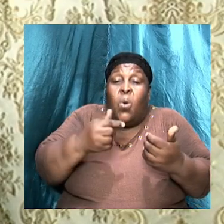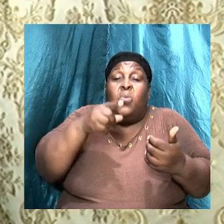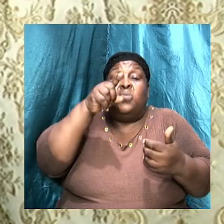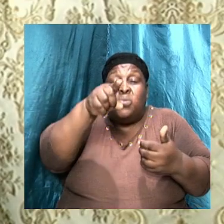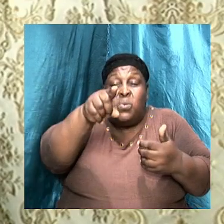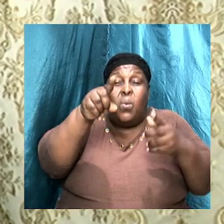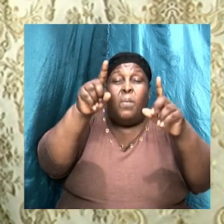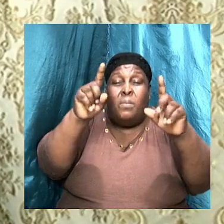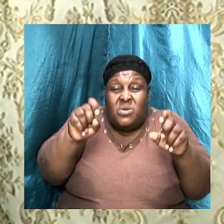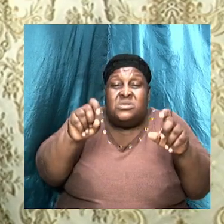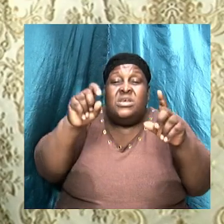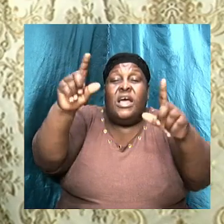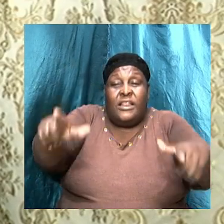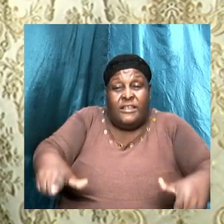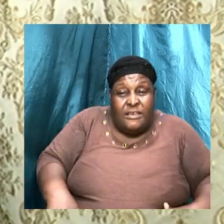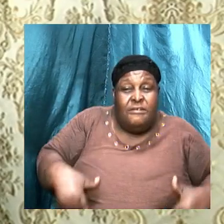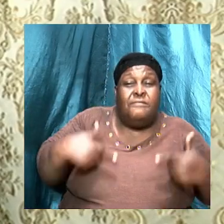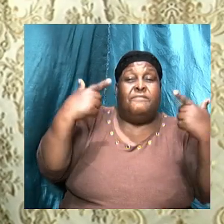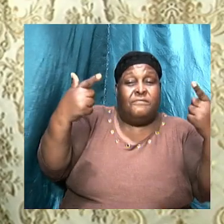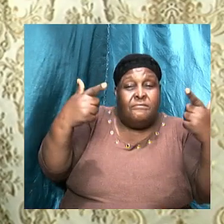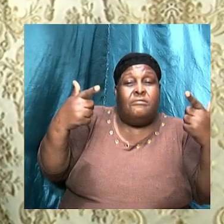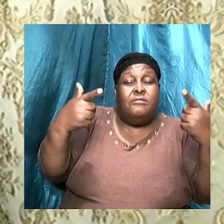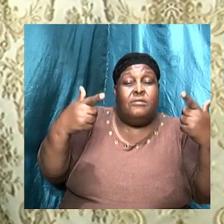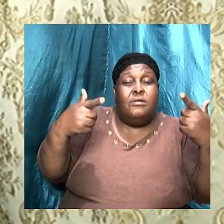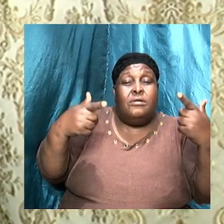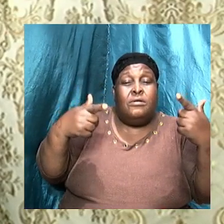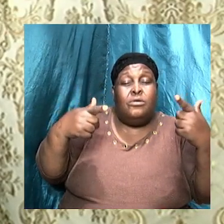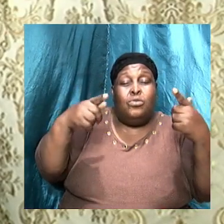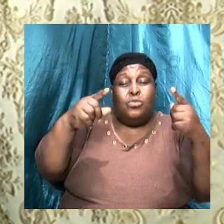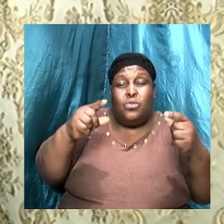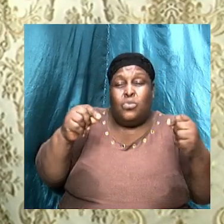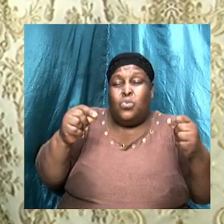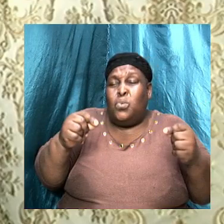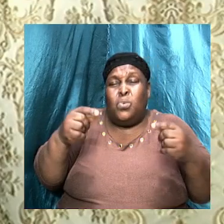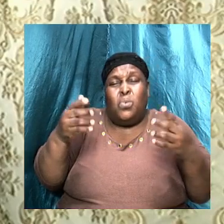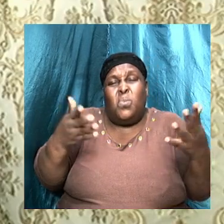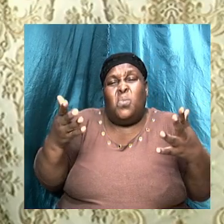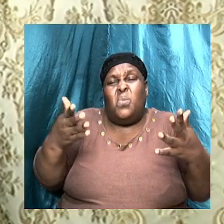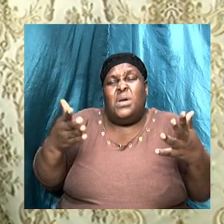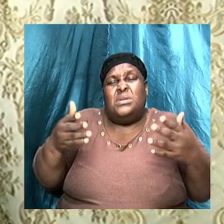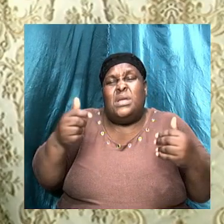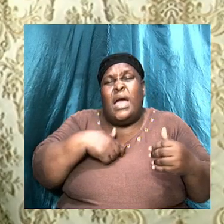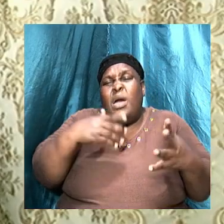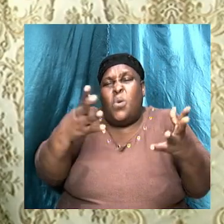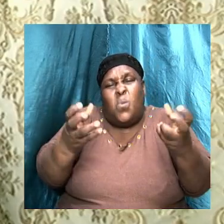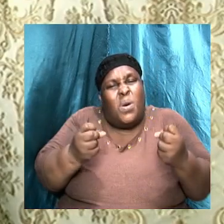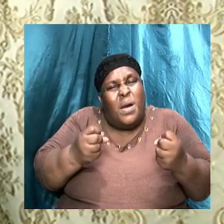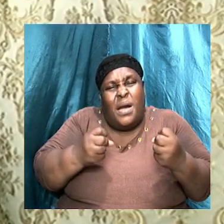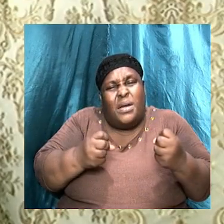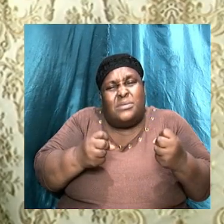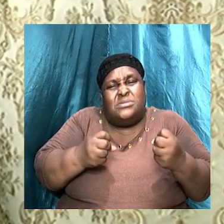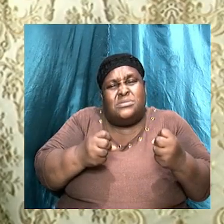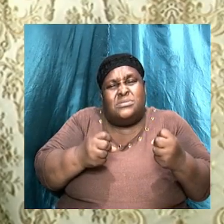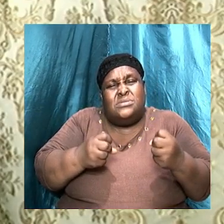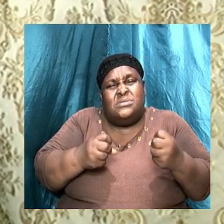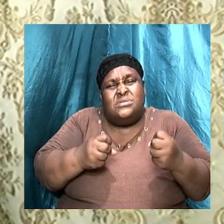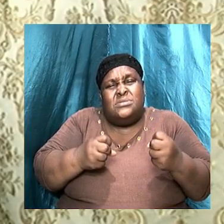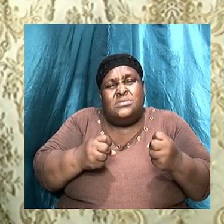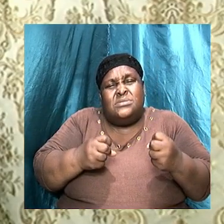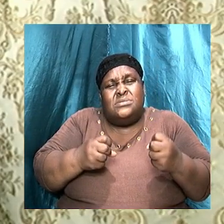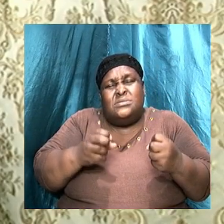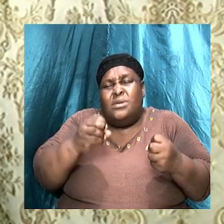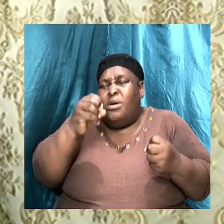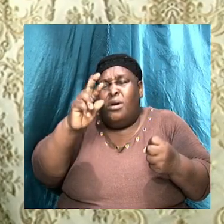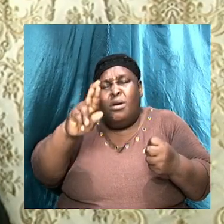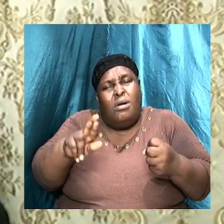you to do what I tell you to do, or I am not going to accept you. Amen. You are going to find